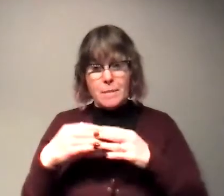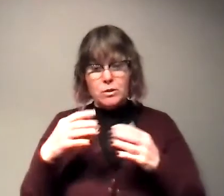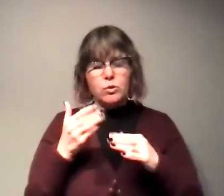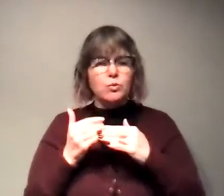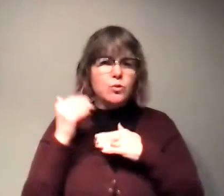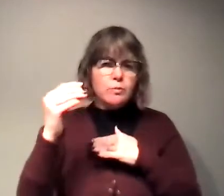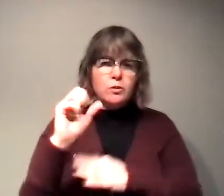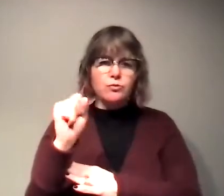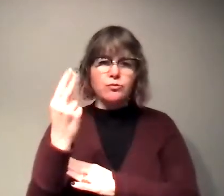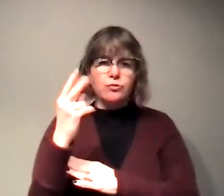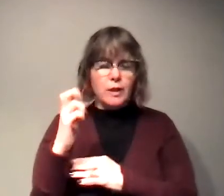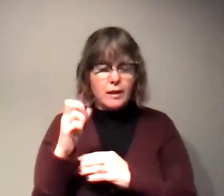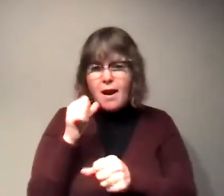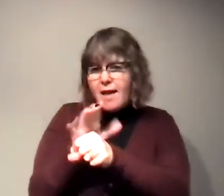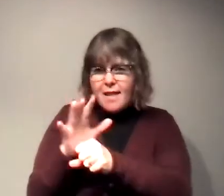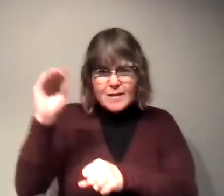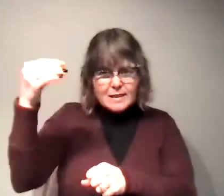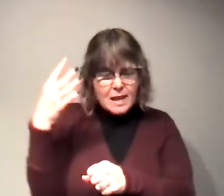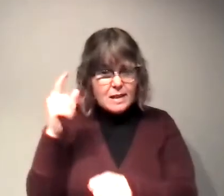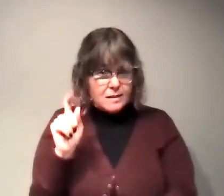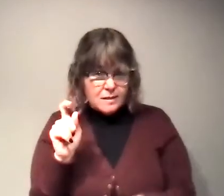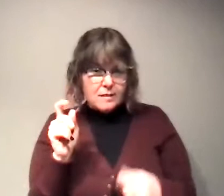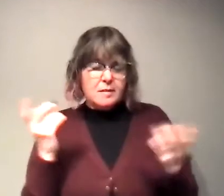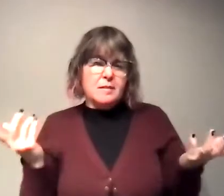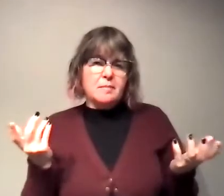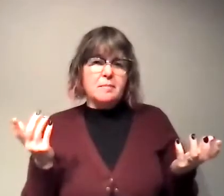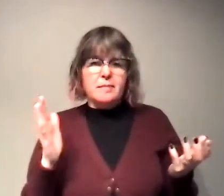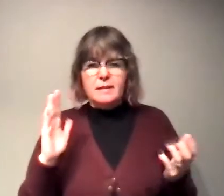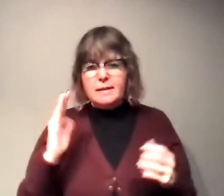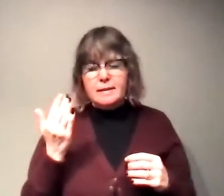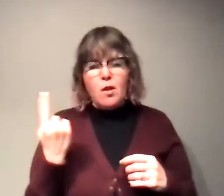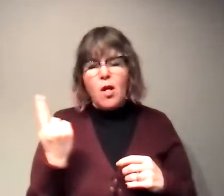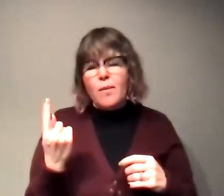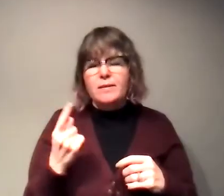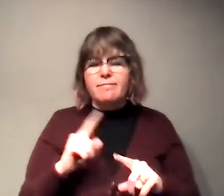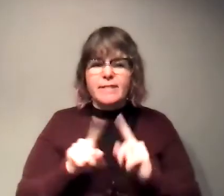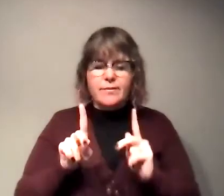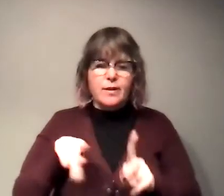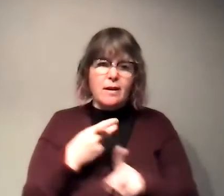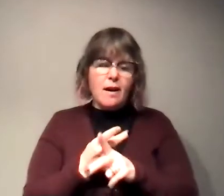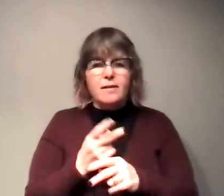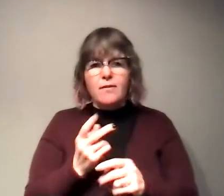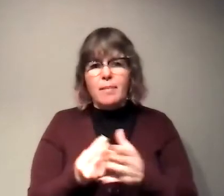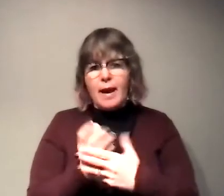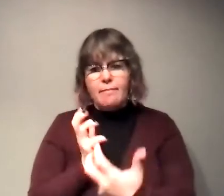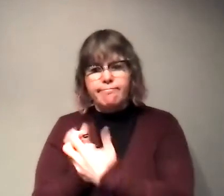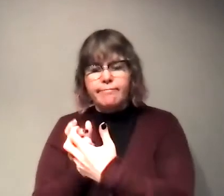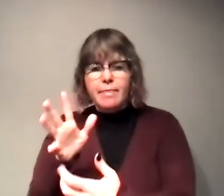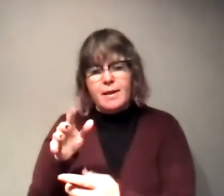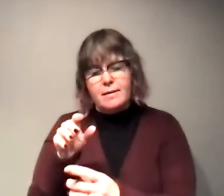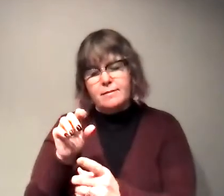much and they don't get the amount of sun that they need. But it seems like there's always another kind of plant you could find that would do well in that